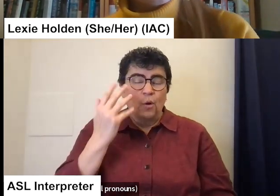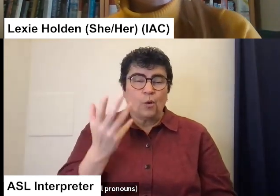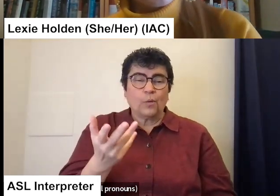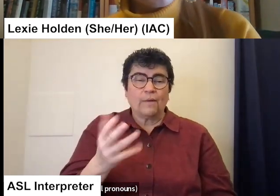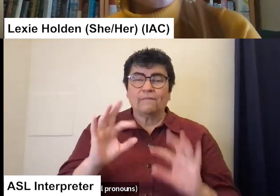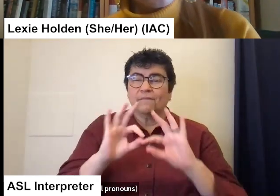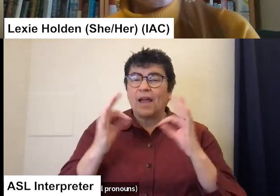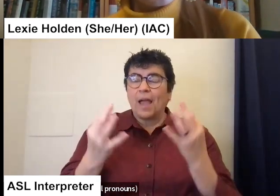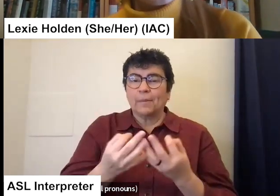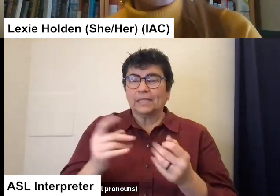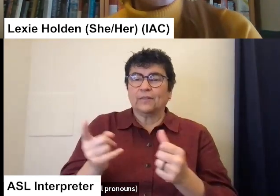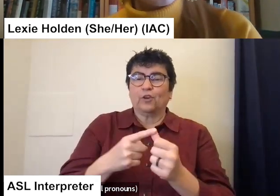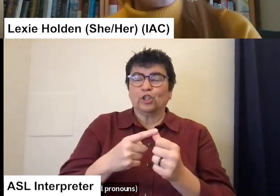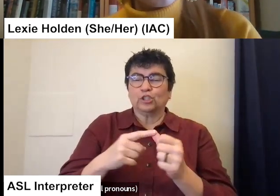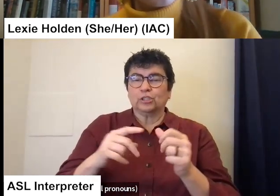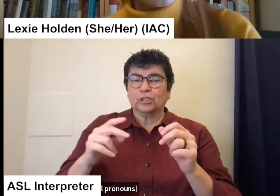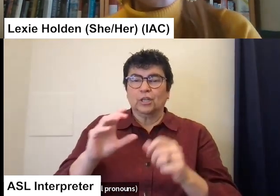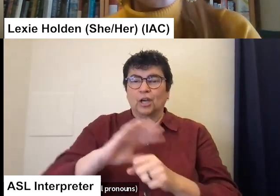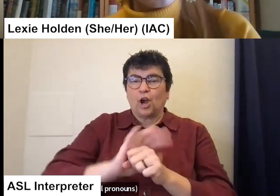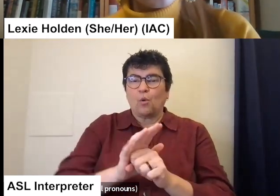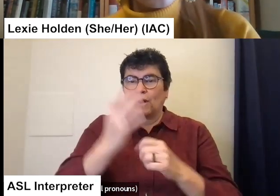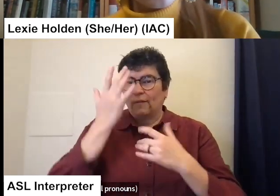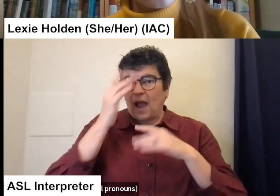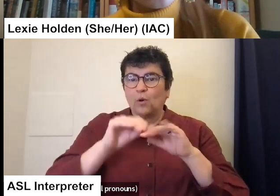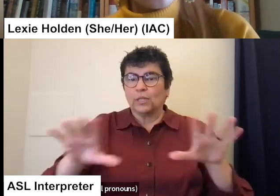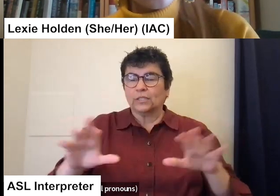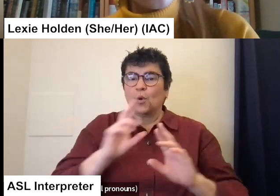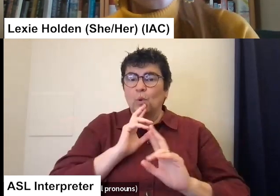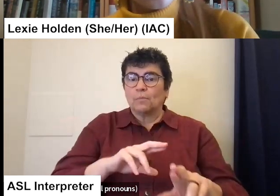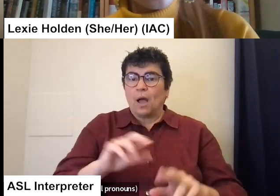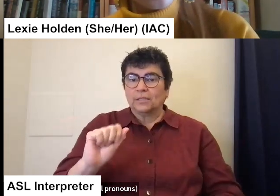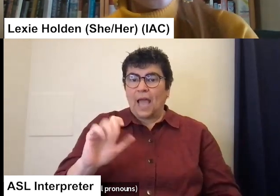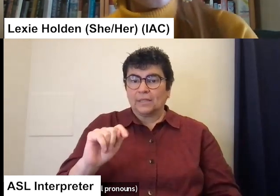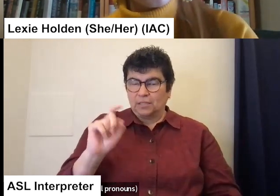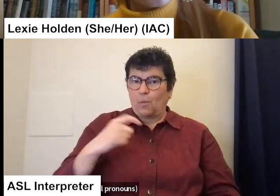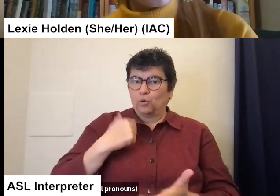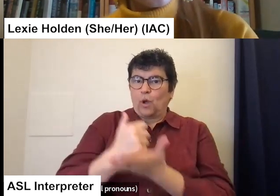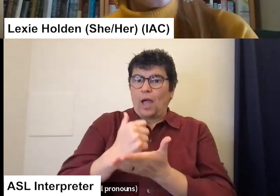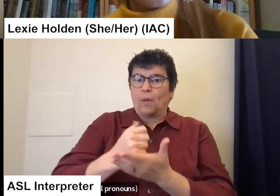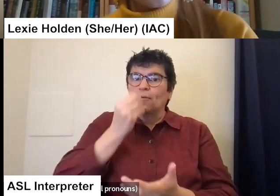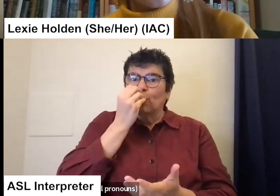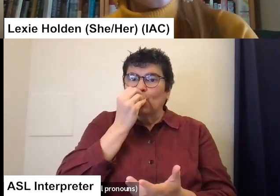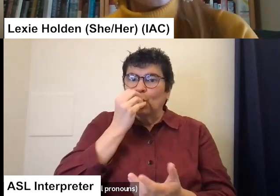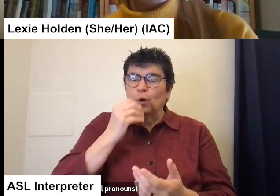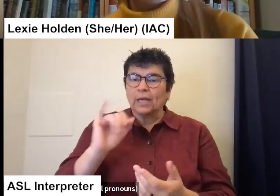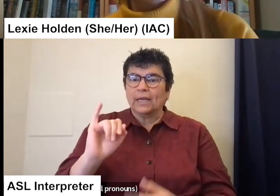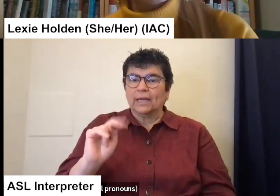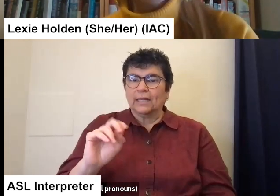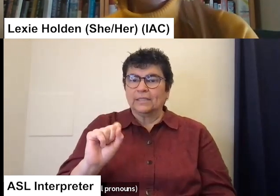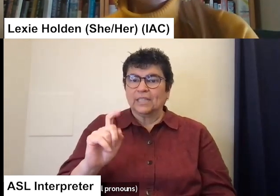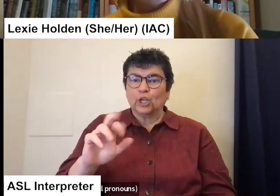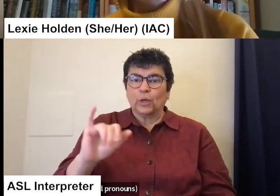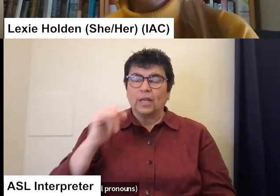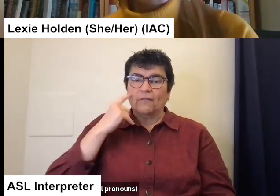the Families First Coronavirus Response Act was supposed to alleviate food insecurity for individuals. And when